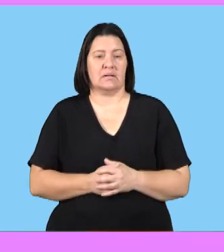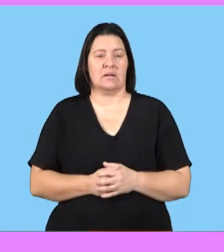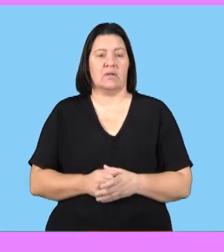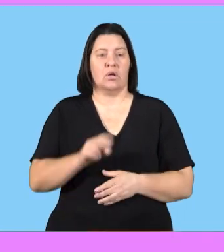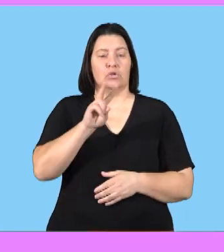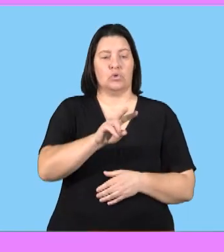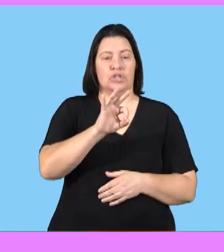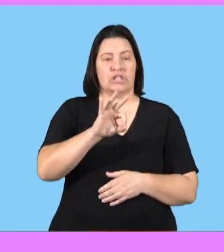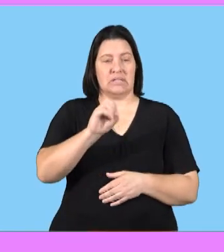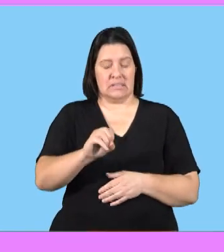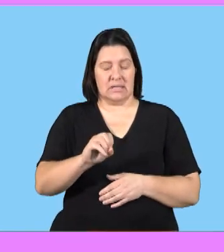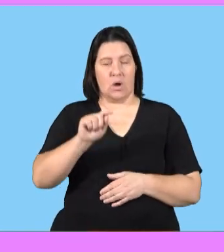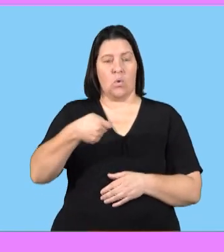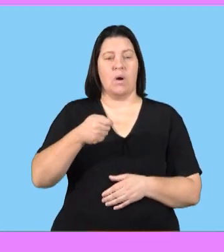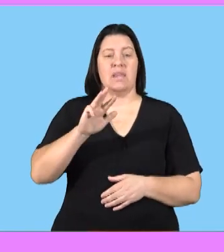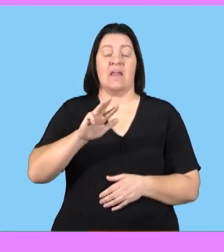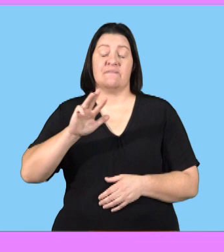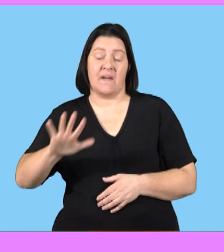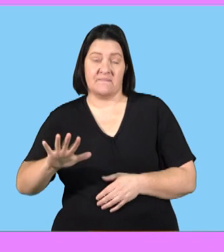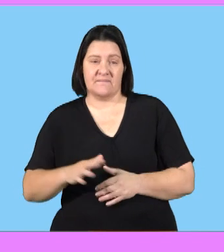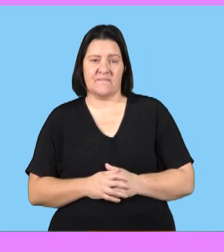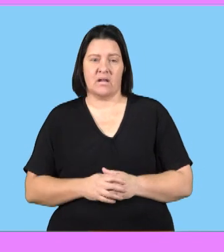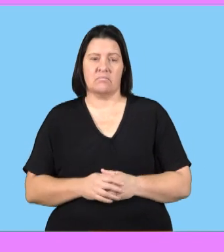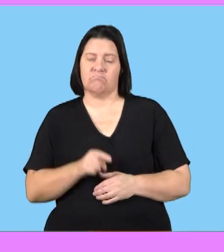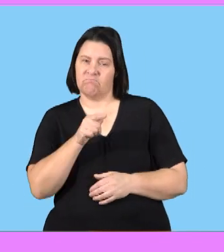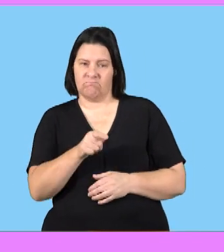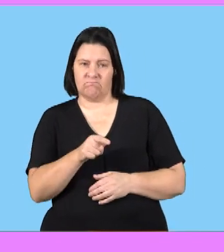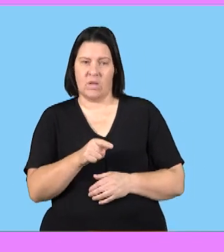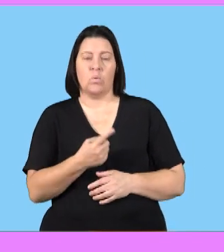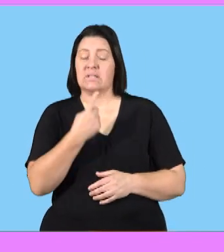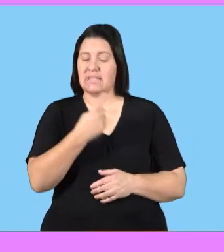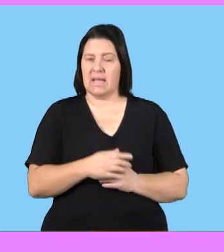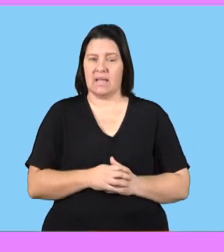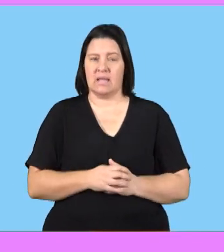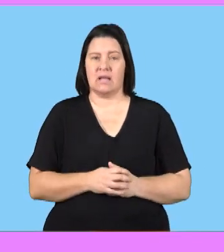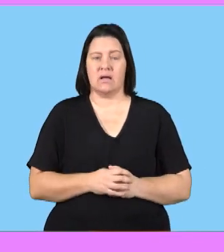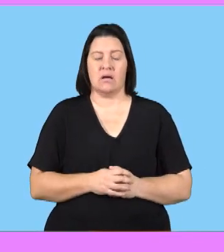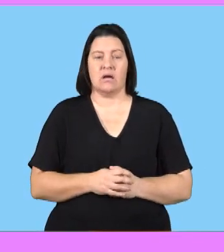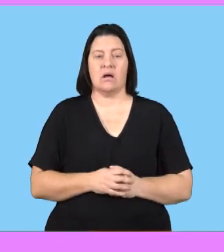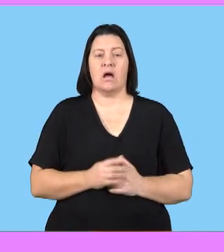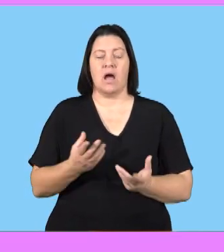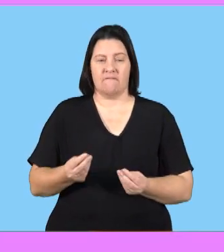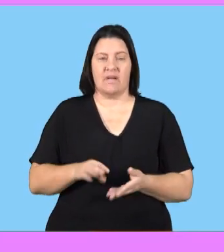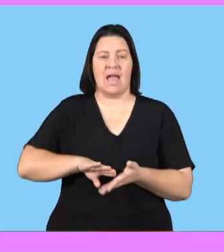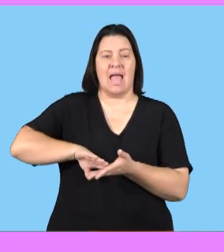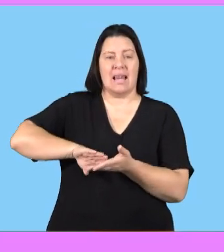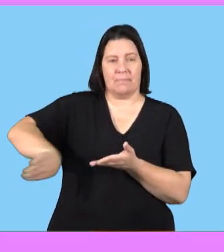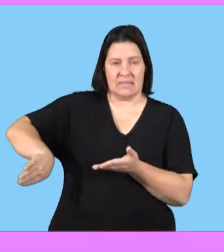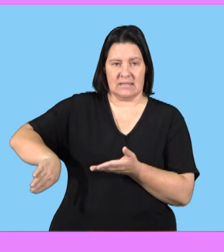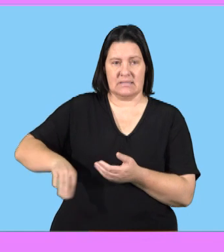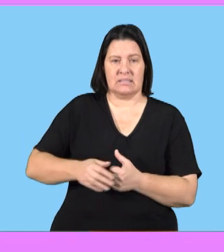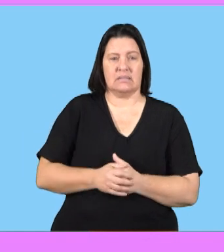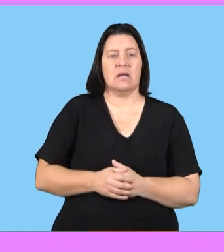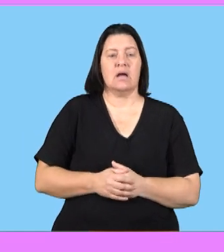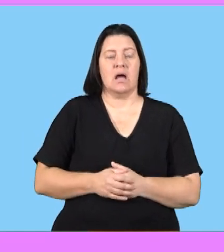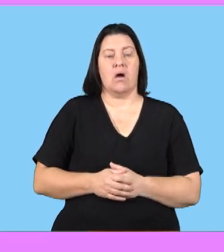we have 230. With 230 as well, we are saying you need to eliminate